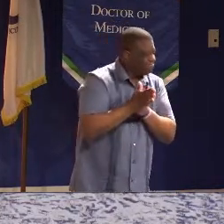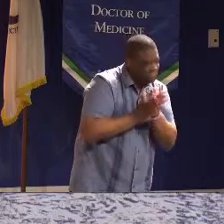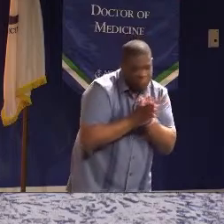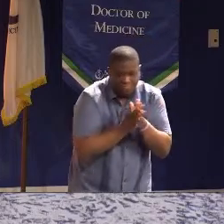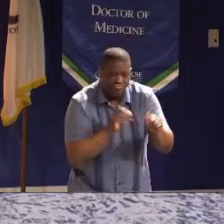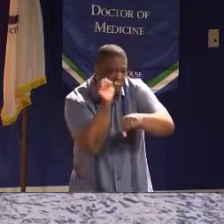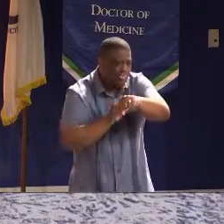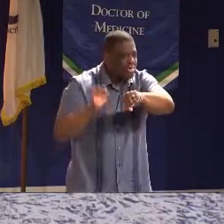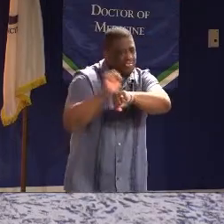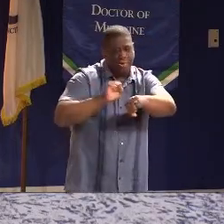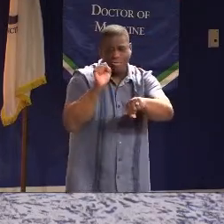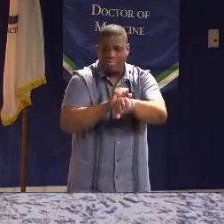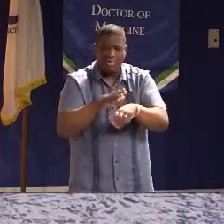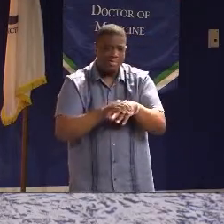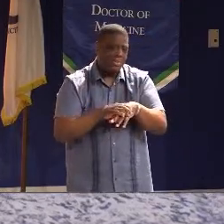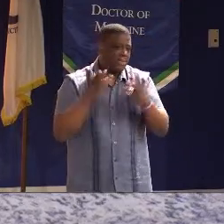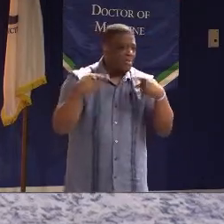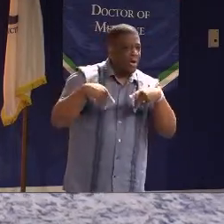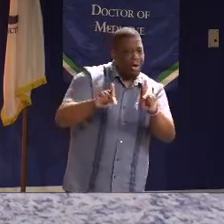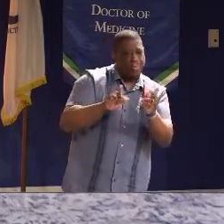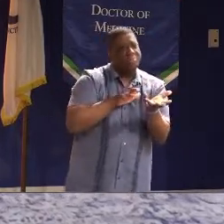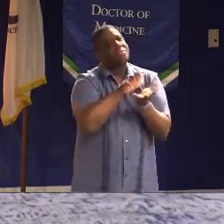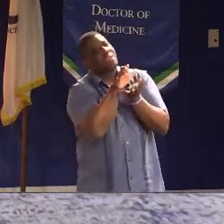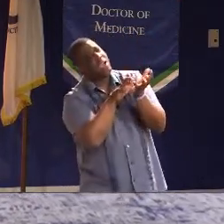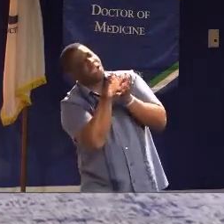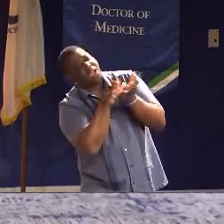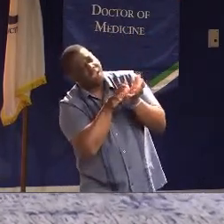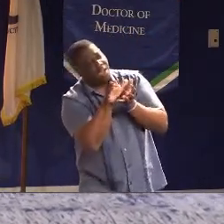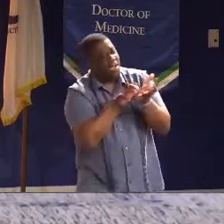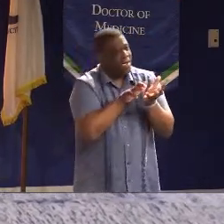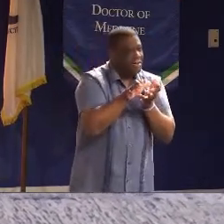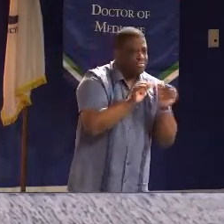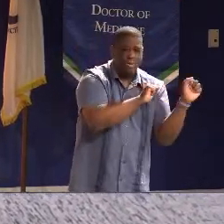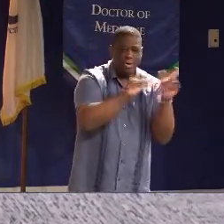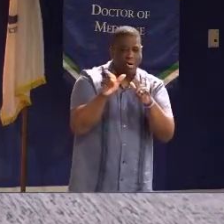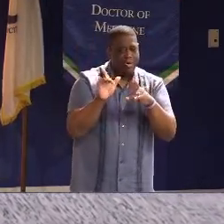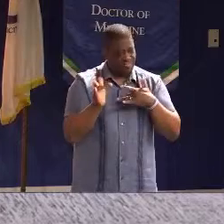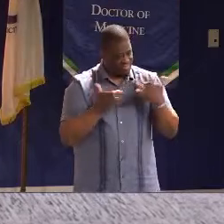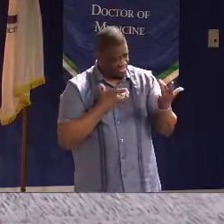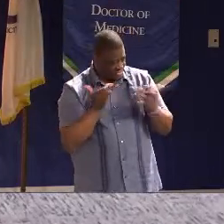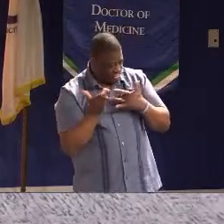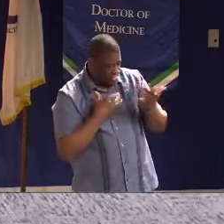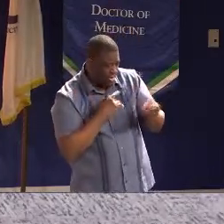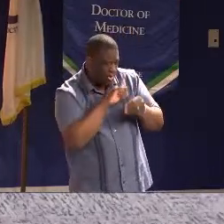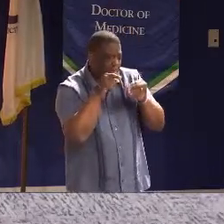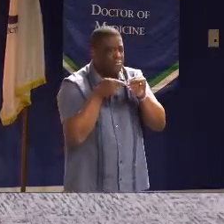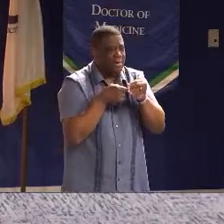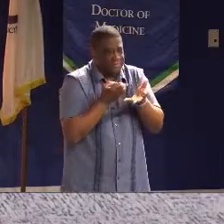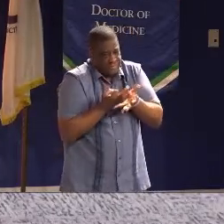the opportunities for laughter, all of the opportunities to be concerned about failure.